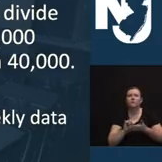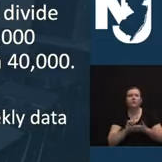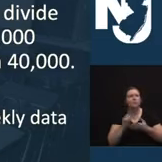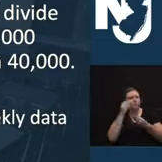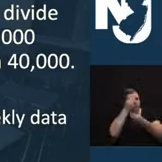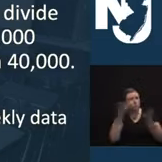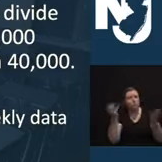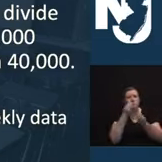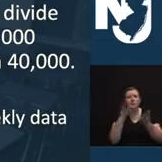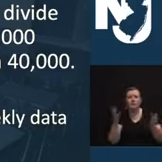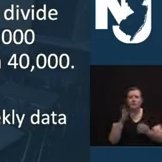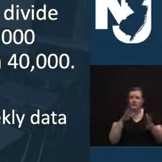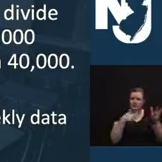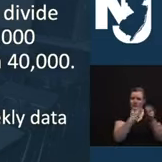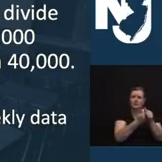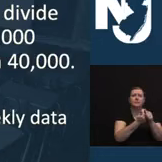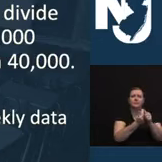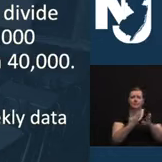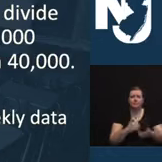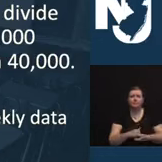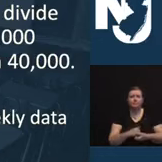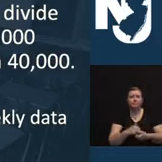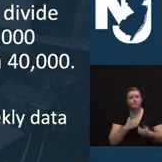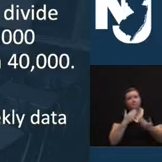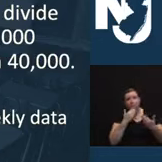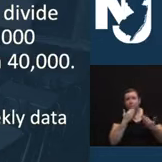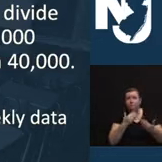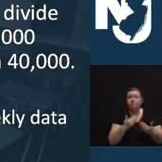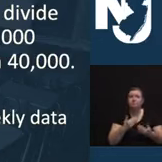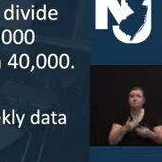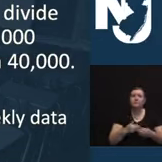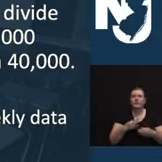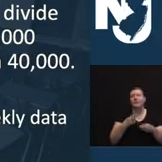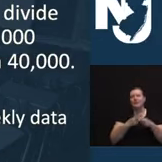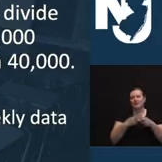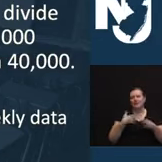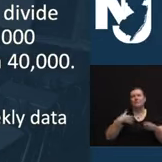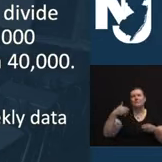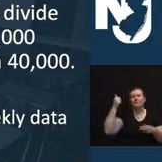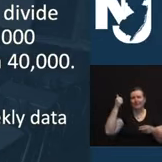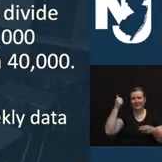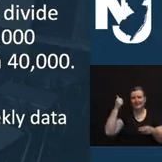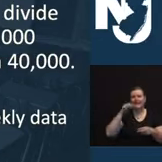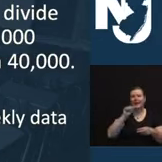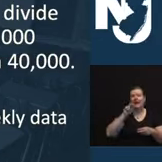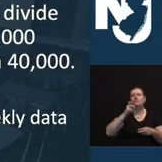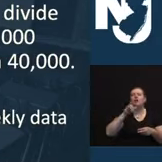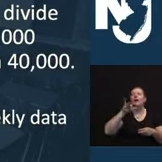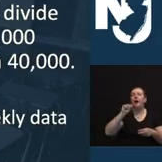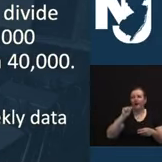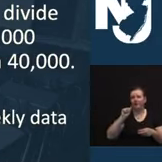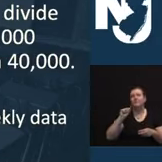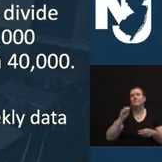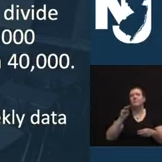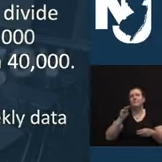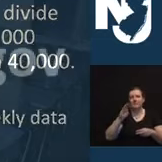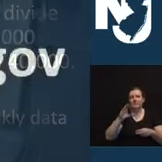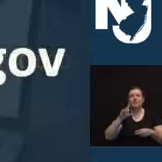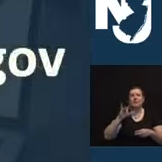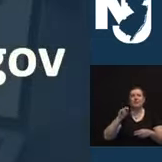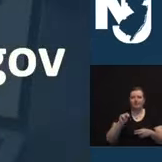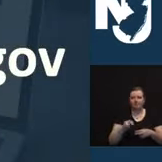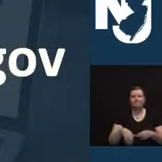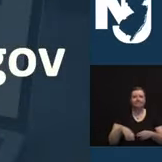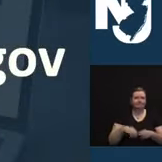Allen McMillan and before her Interim Commissioner Kevin Deemer for the department's efforts. Now,